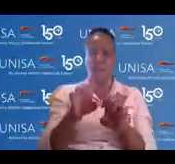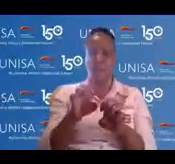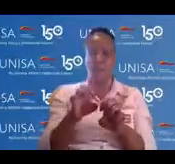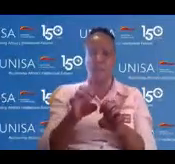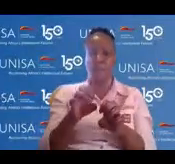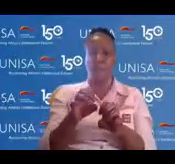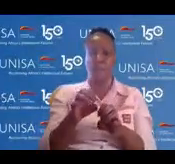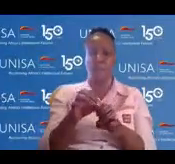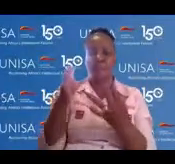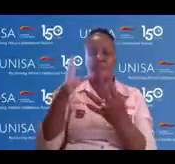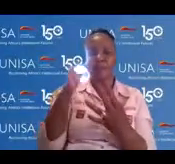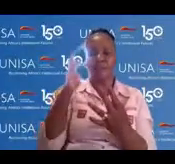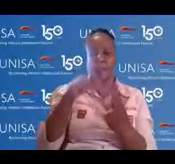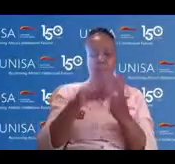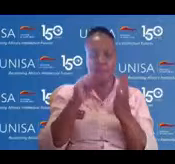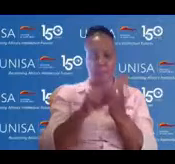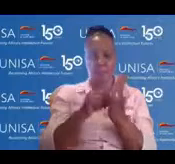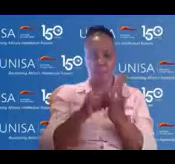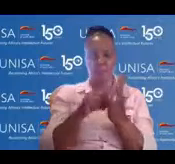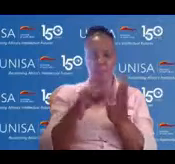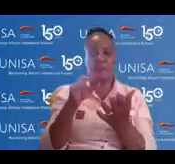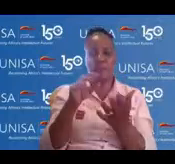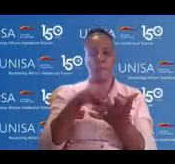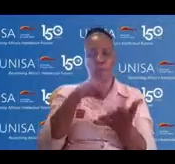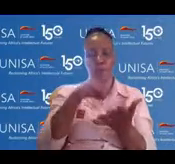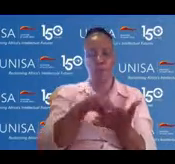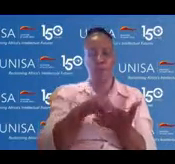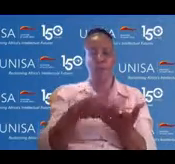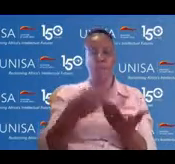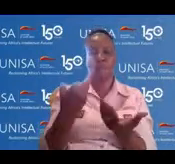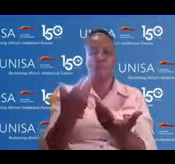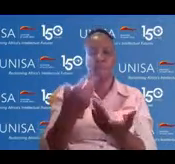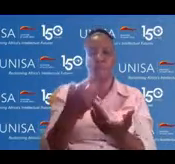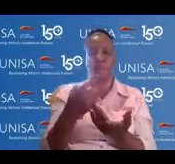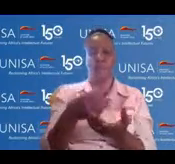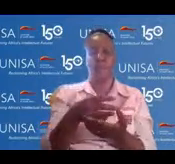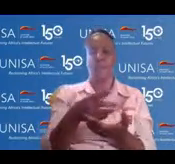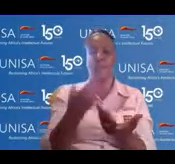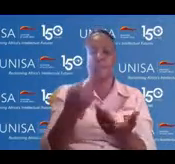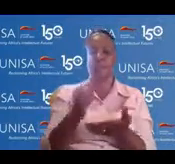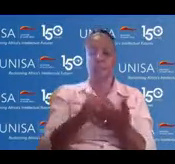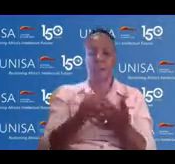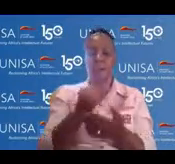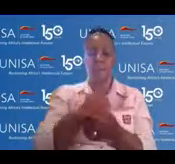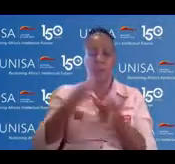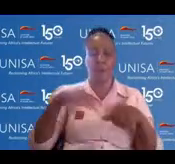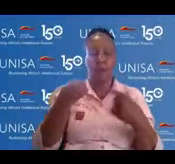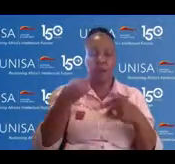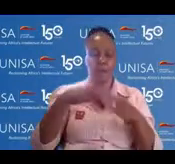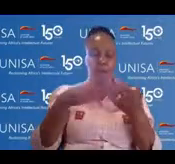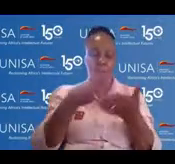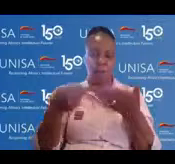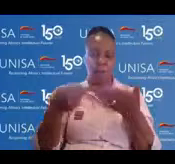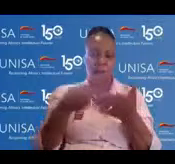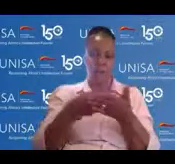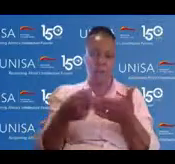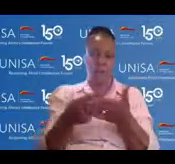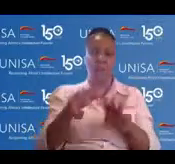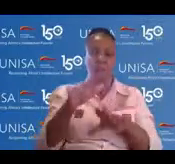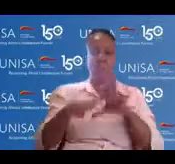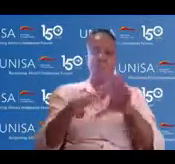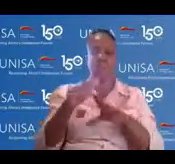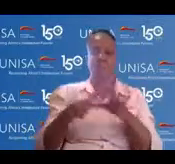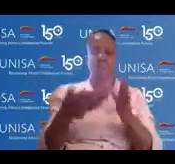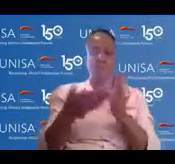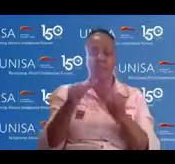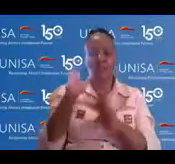date, select the module, and then you sign in with your MyLife email address. Now the steps is, again, remember to complete